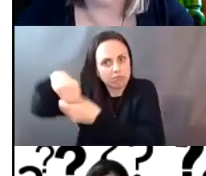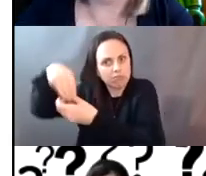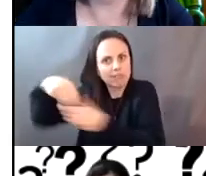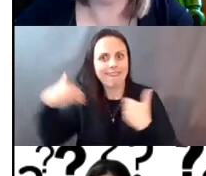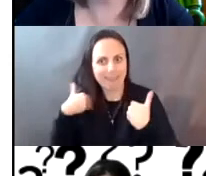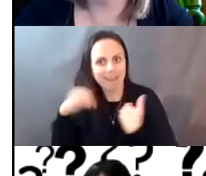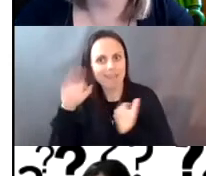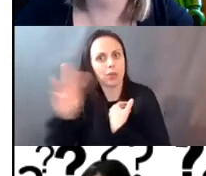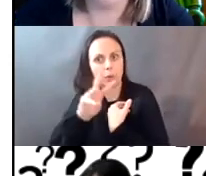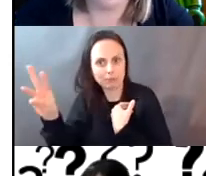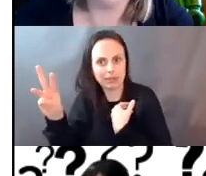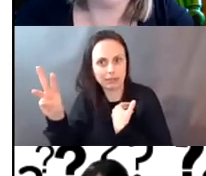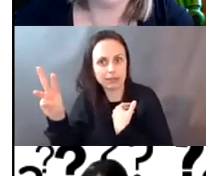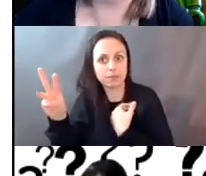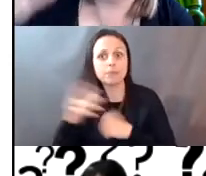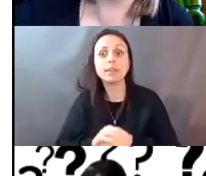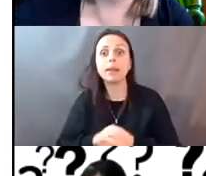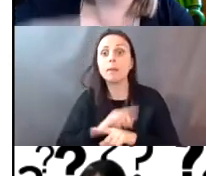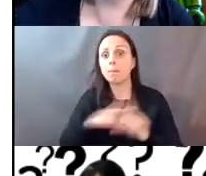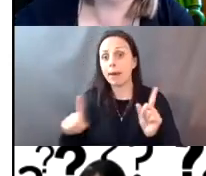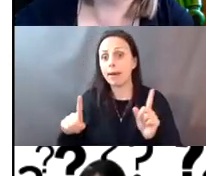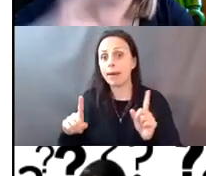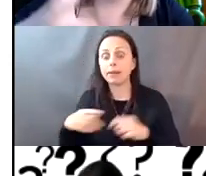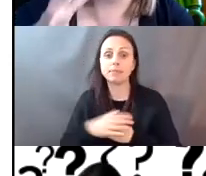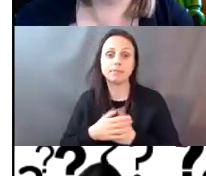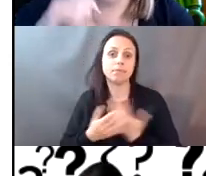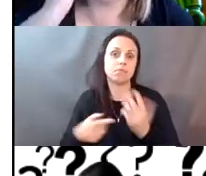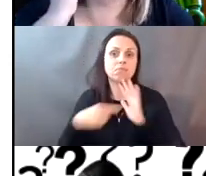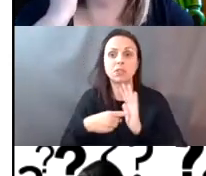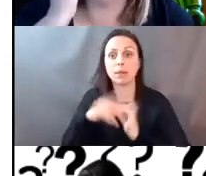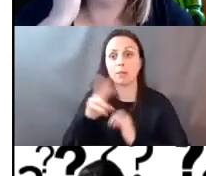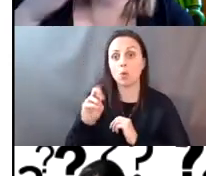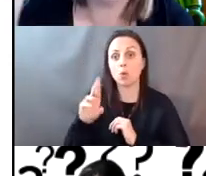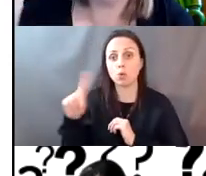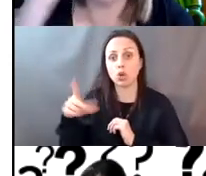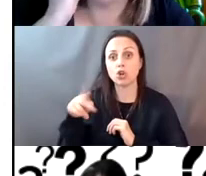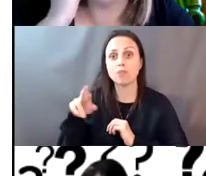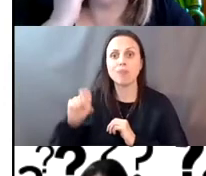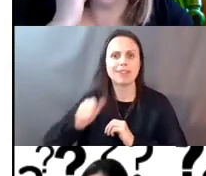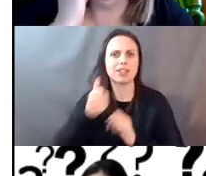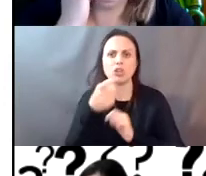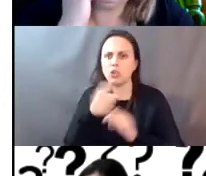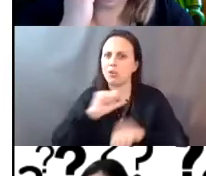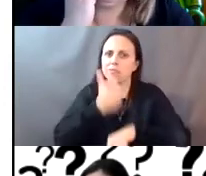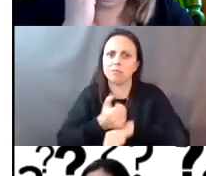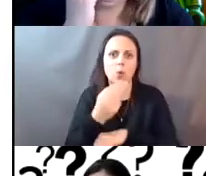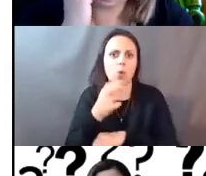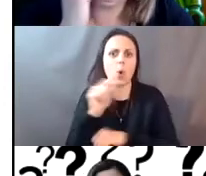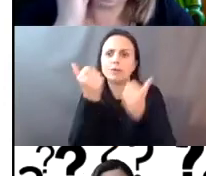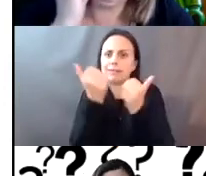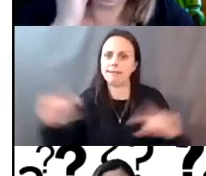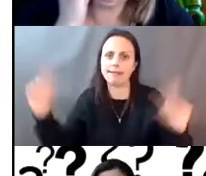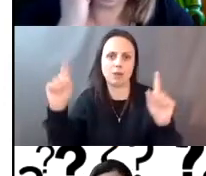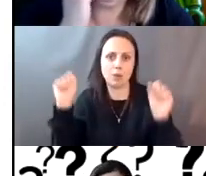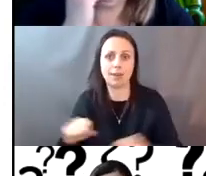their websites. But when you're something like WordPress, you can host it anywhere. So fantastic.